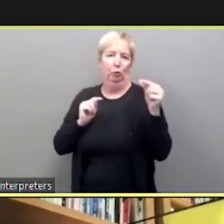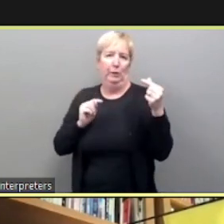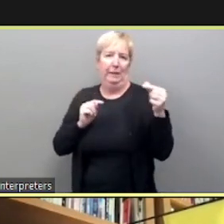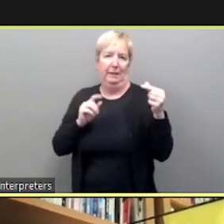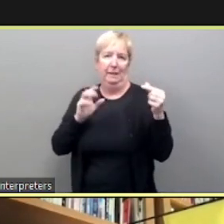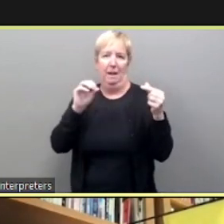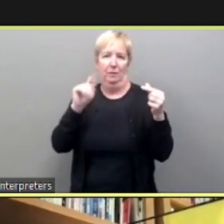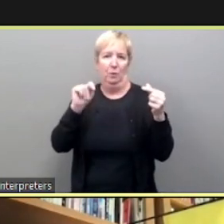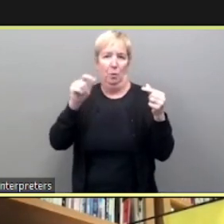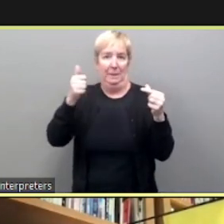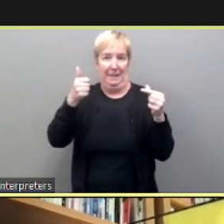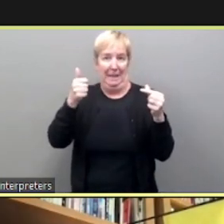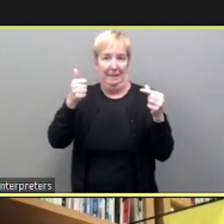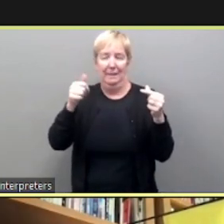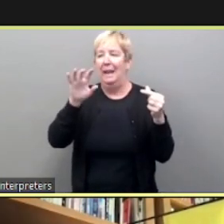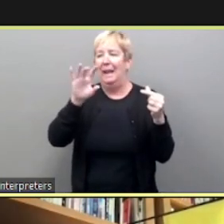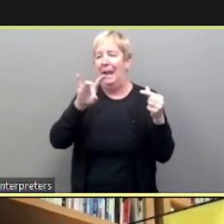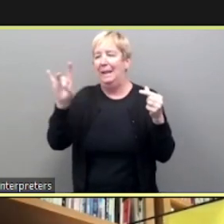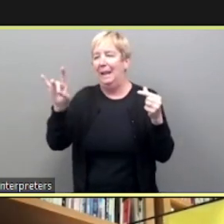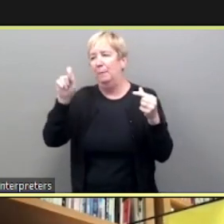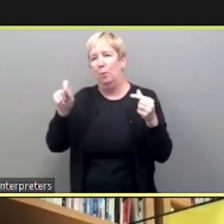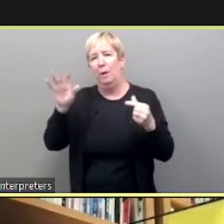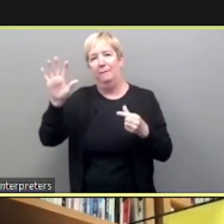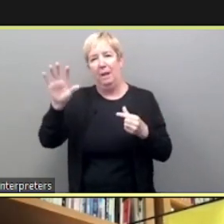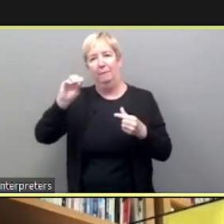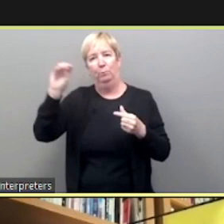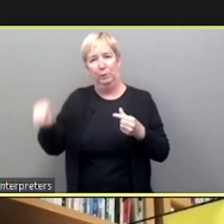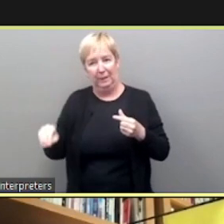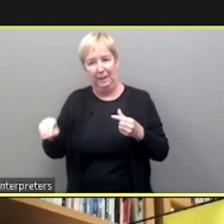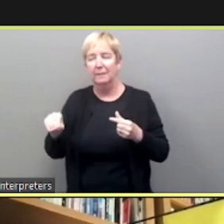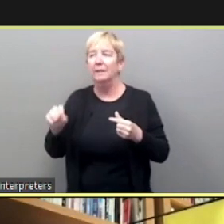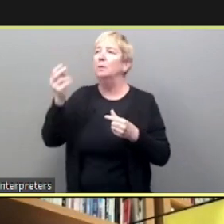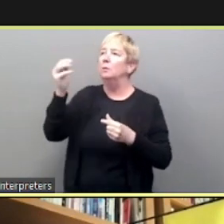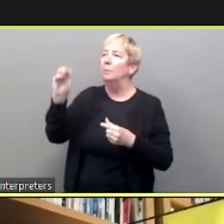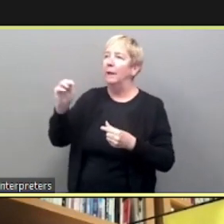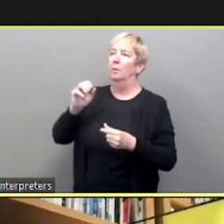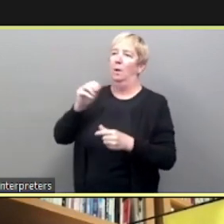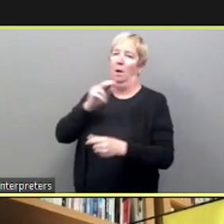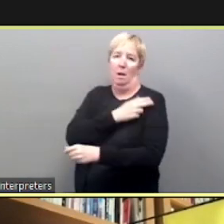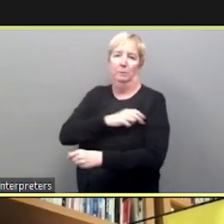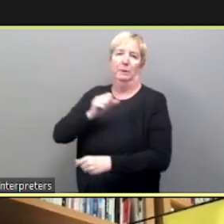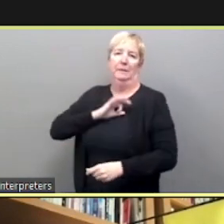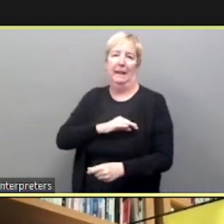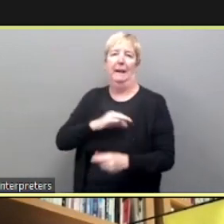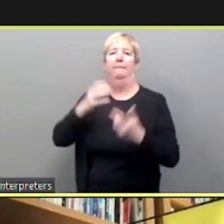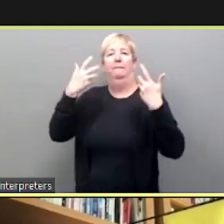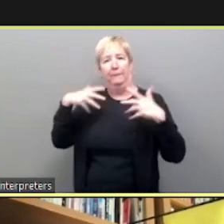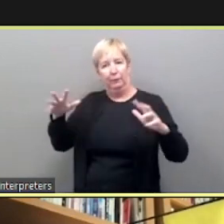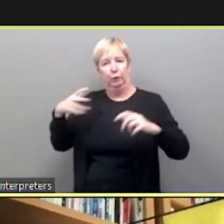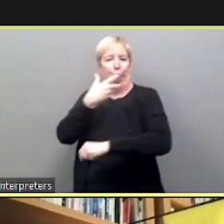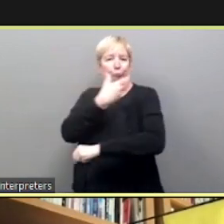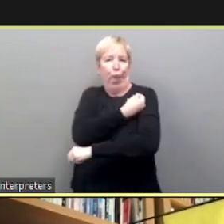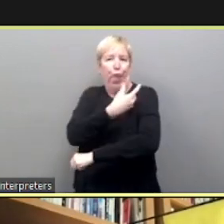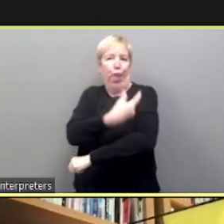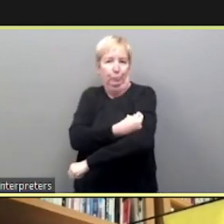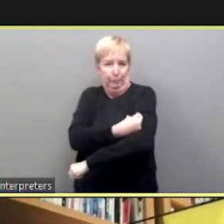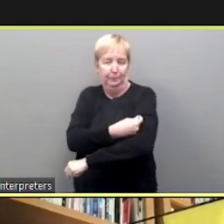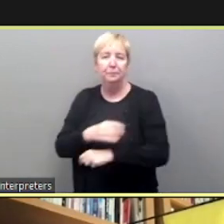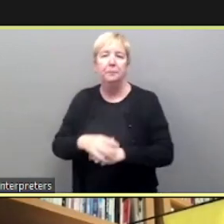10th, almost 88.5% of New Mexico hospital employees are fully vaccinated, with another